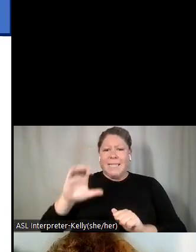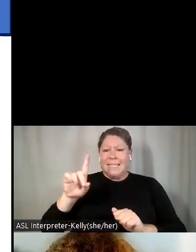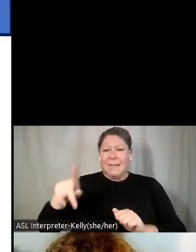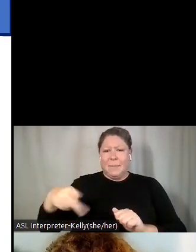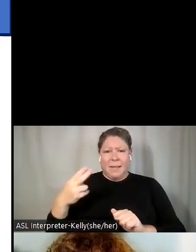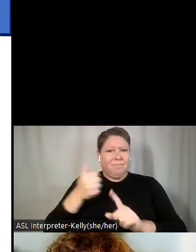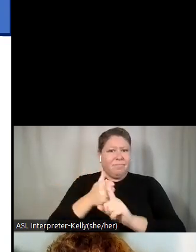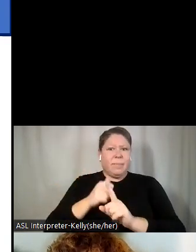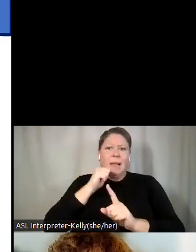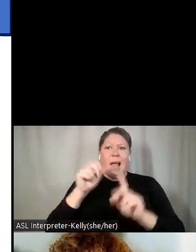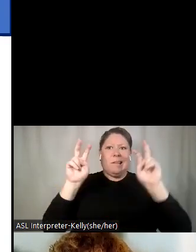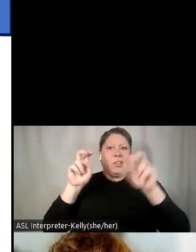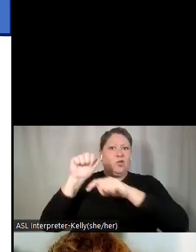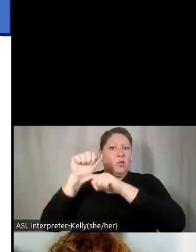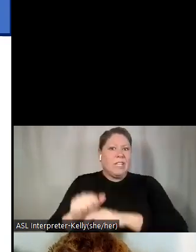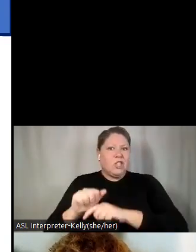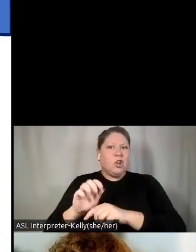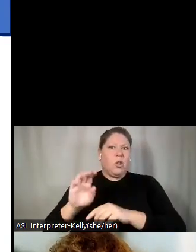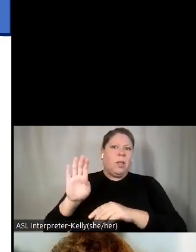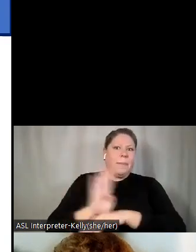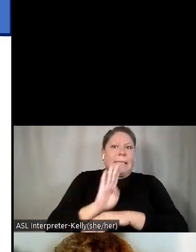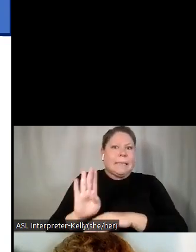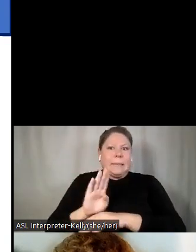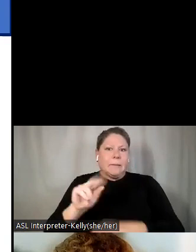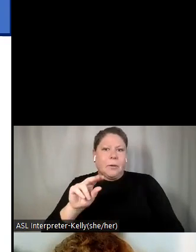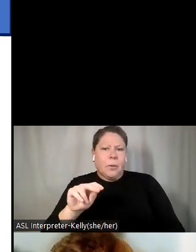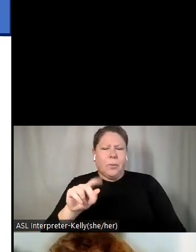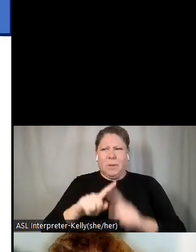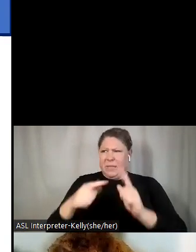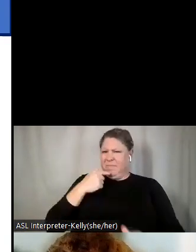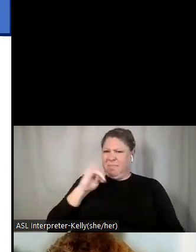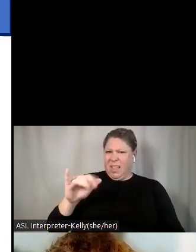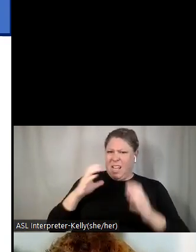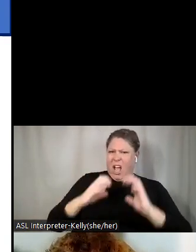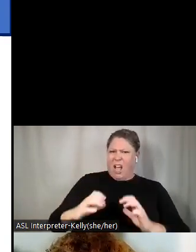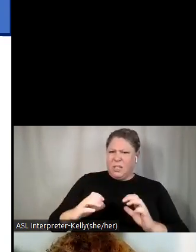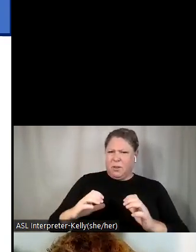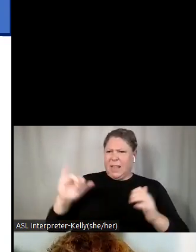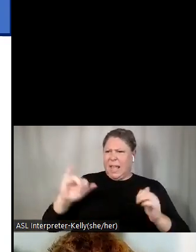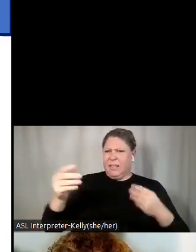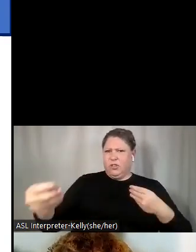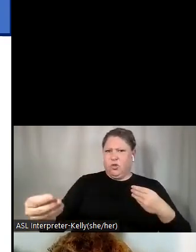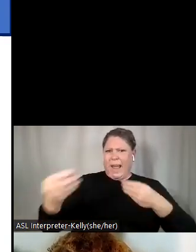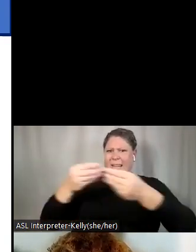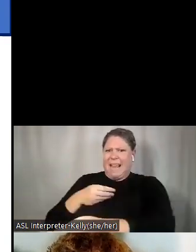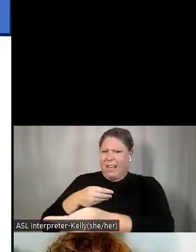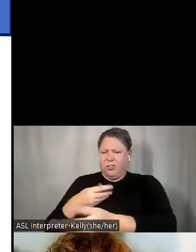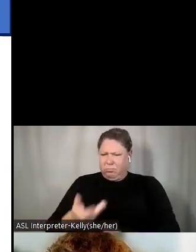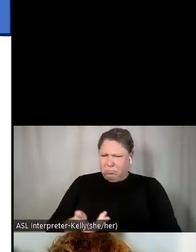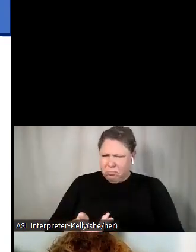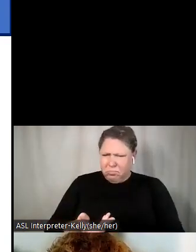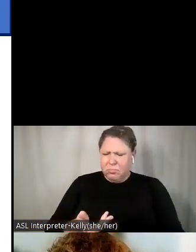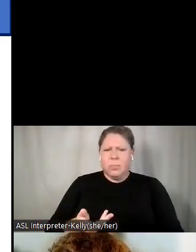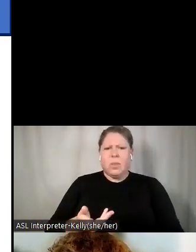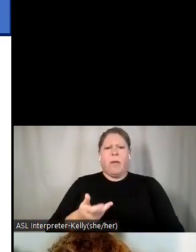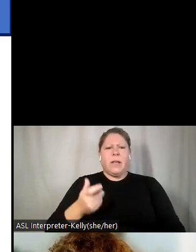in the traditional sense. And so the idea that there's a customer and there's a transaction that should be occurring can be hard to relate